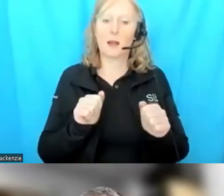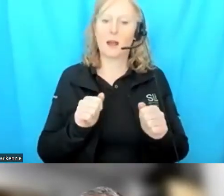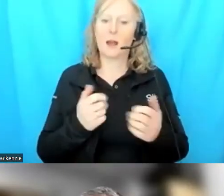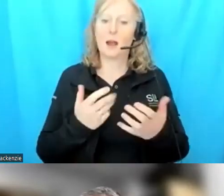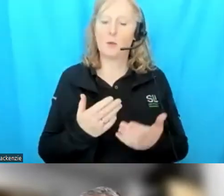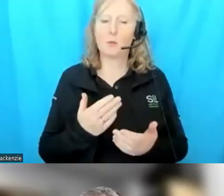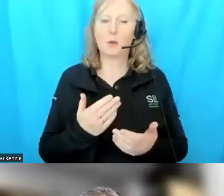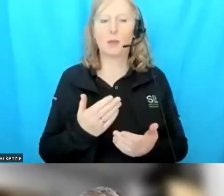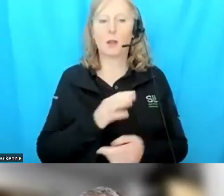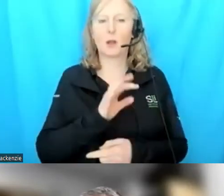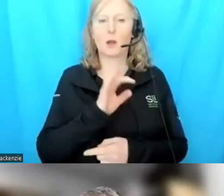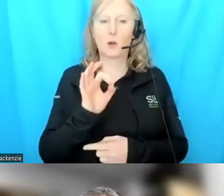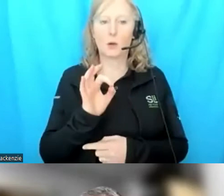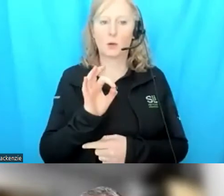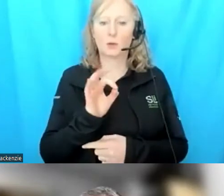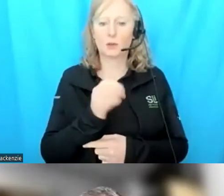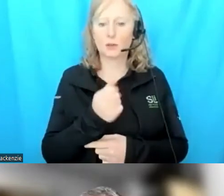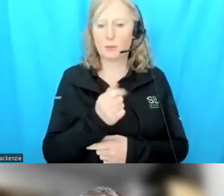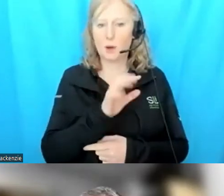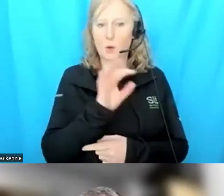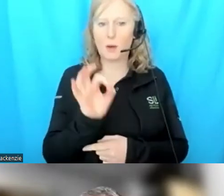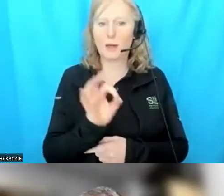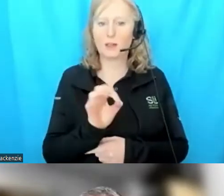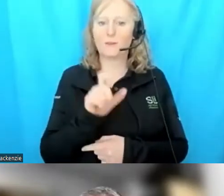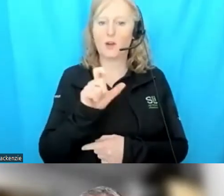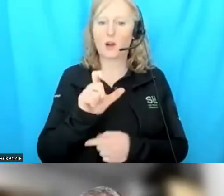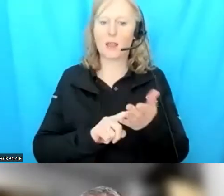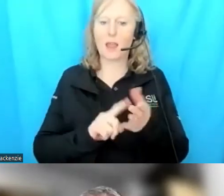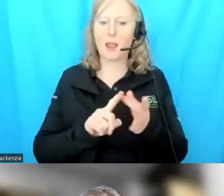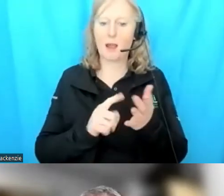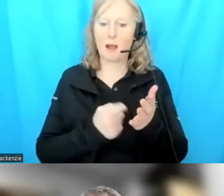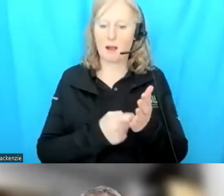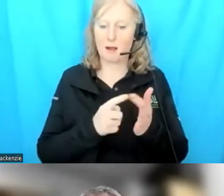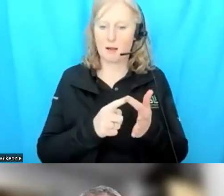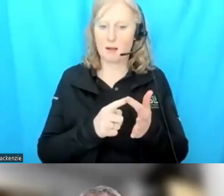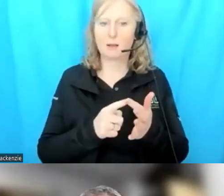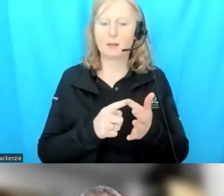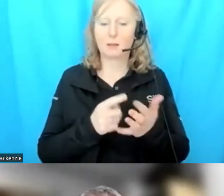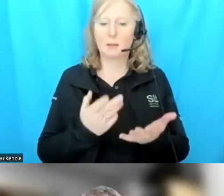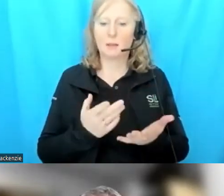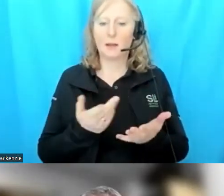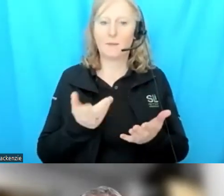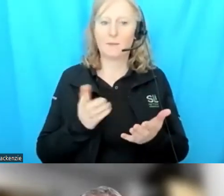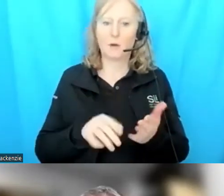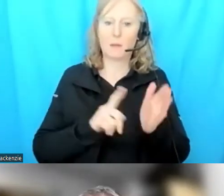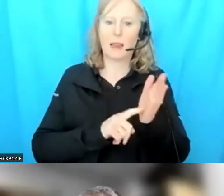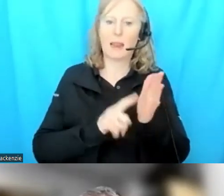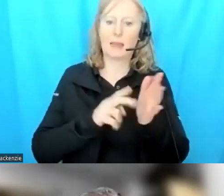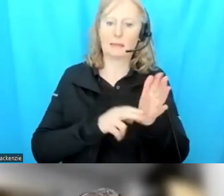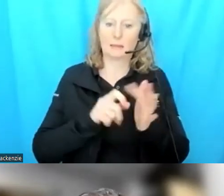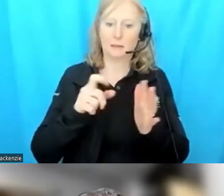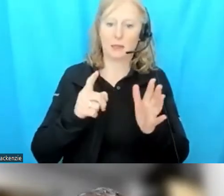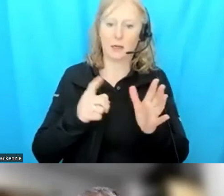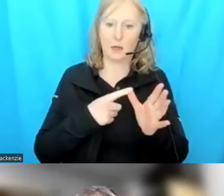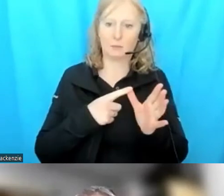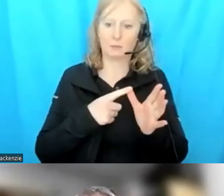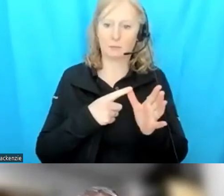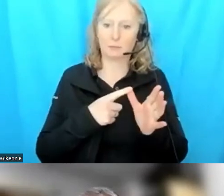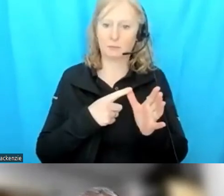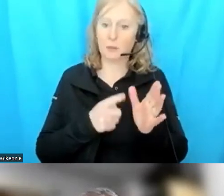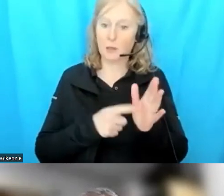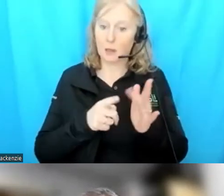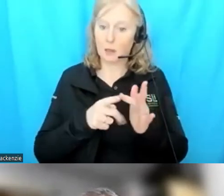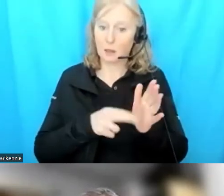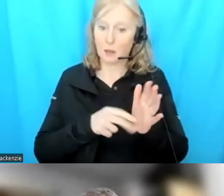a question or a series of questions that were for Claire, if that's okay. And they came from Linda. Linda, do you want to ask your